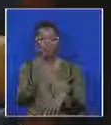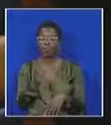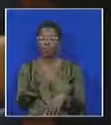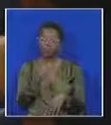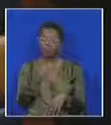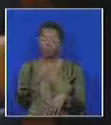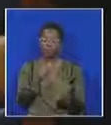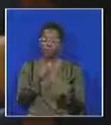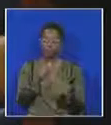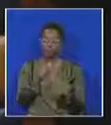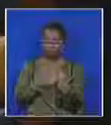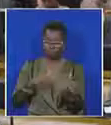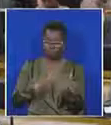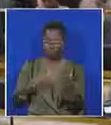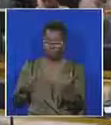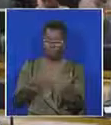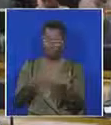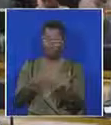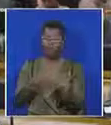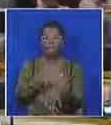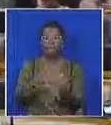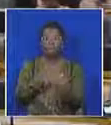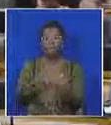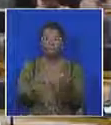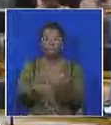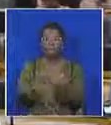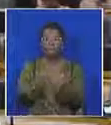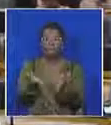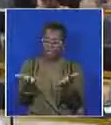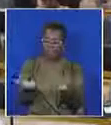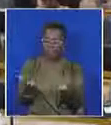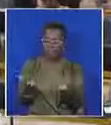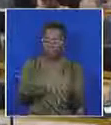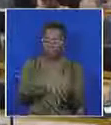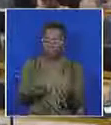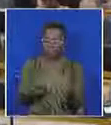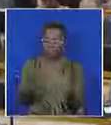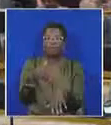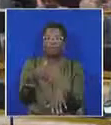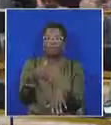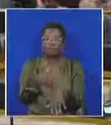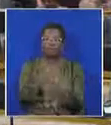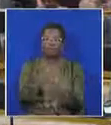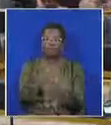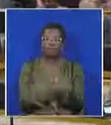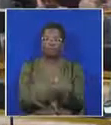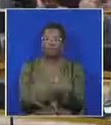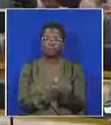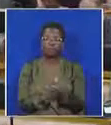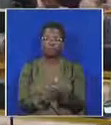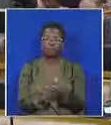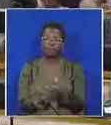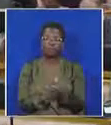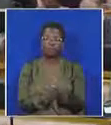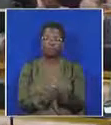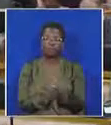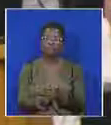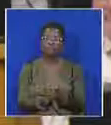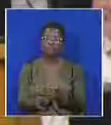say the Honourable DP has blood on his hands?